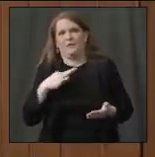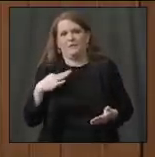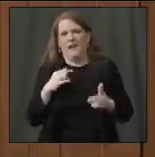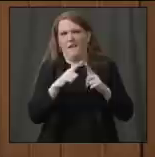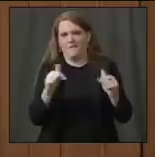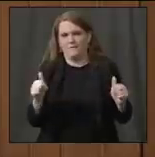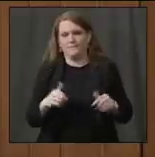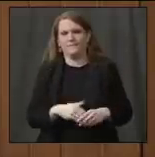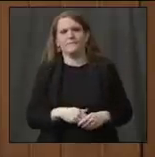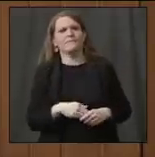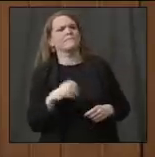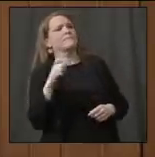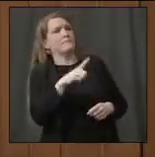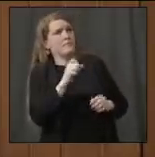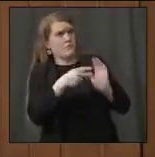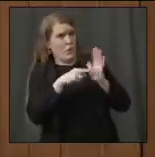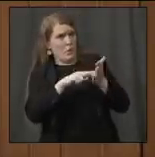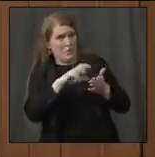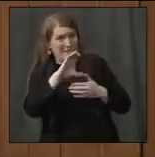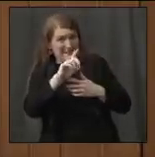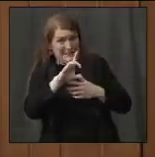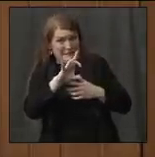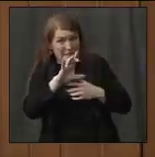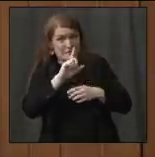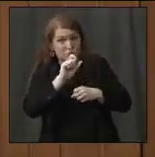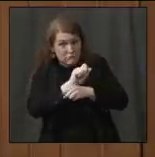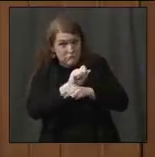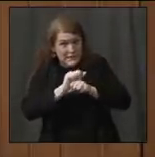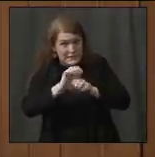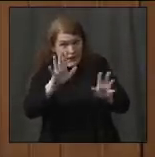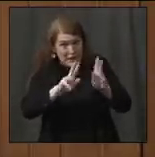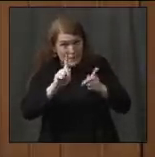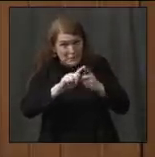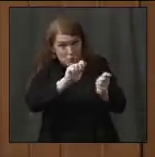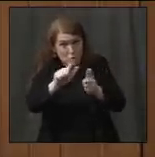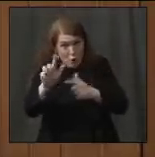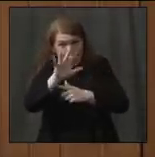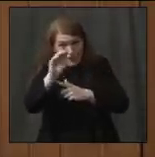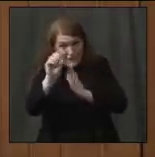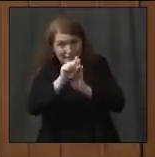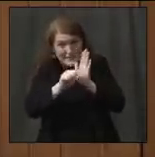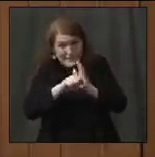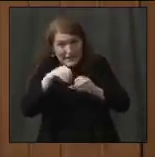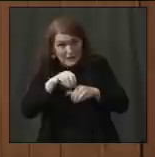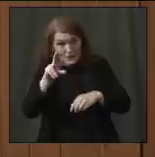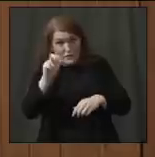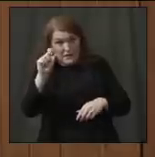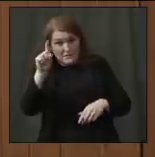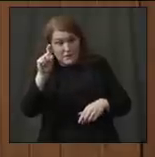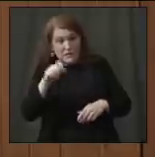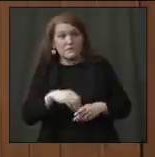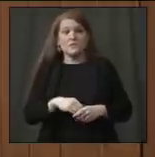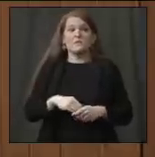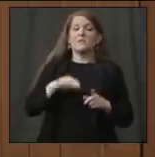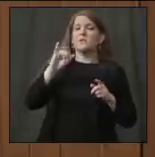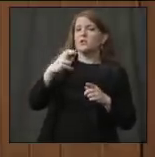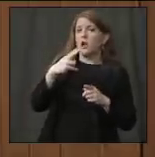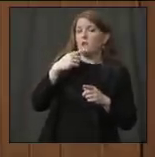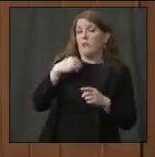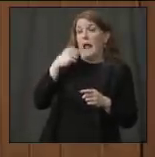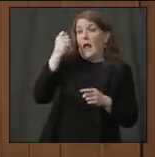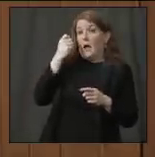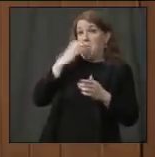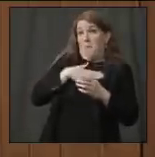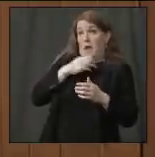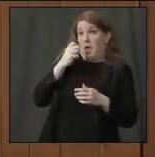CDC is literally going to all 50 states to keep an eyeball on nursing homes, if I heard you correctly? My understanding was that they were deploying staff to